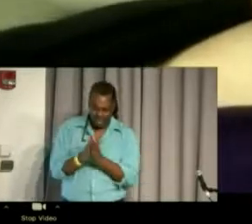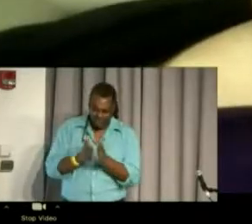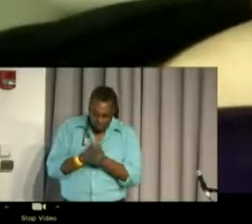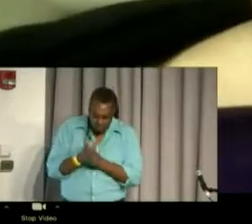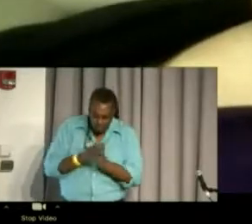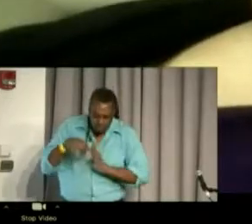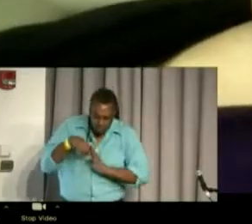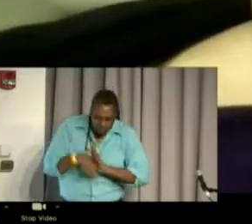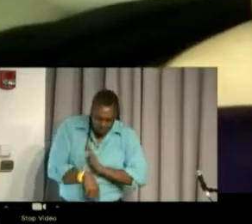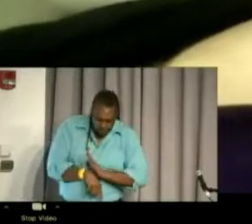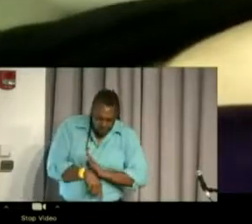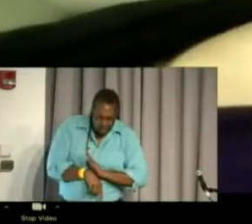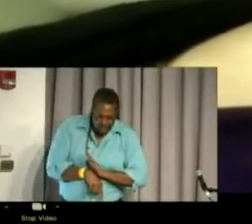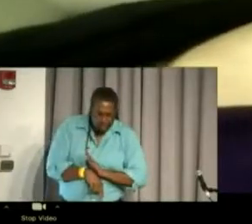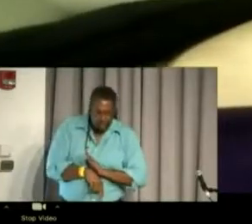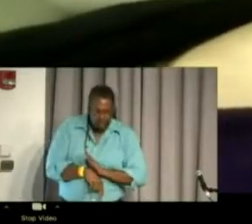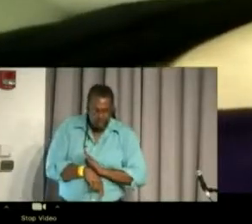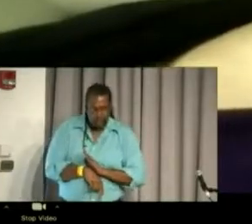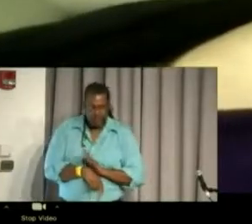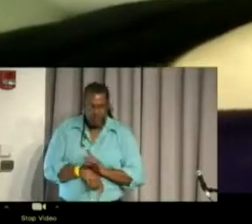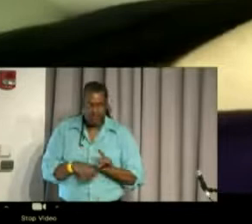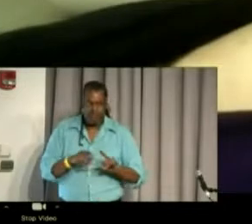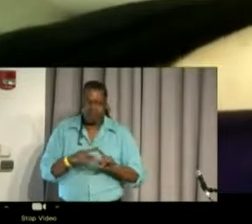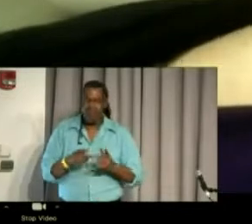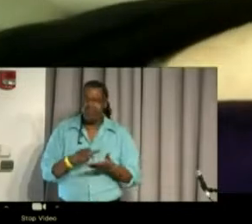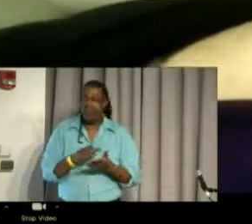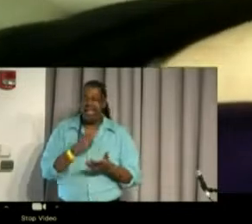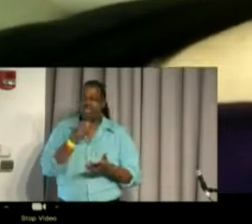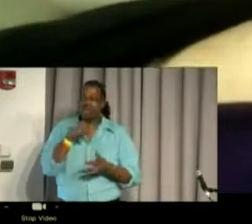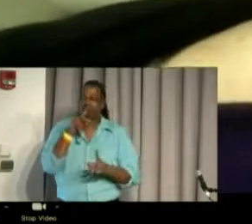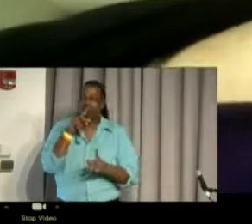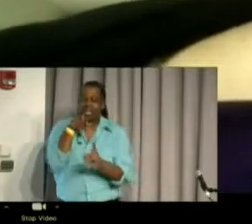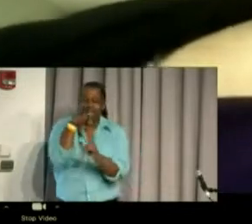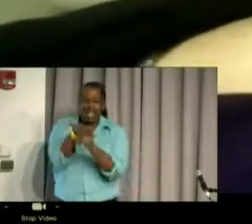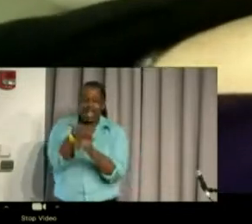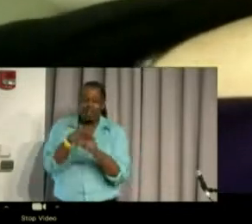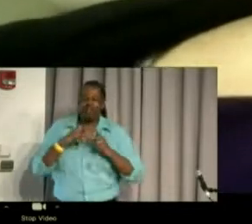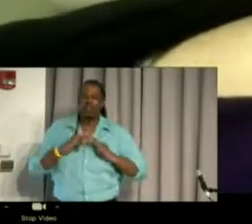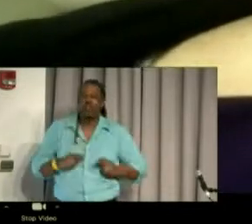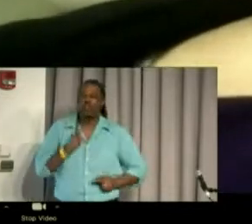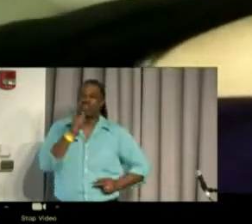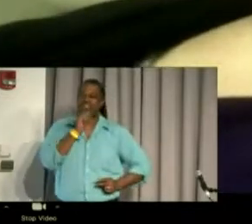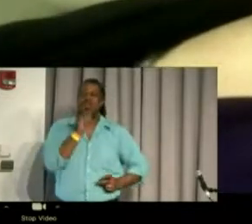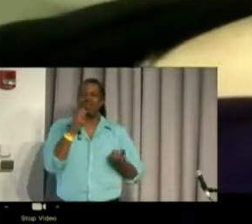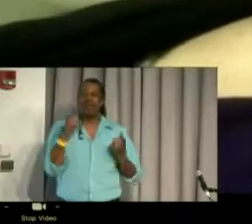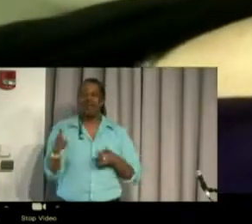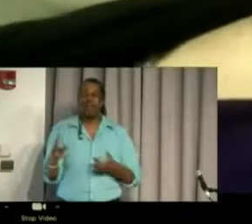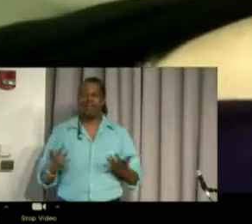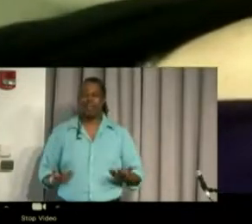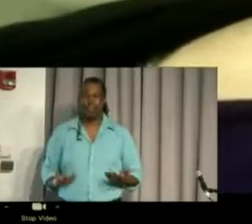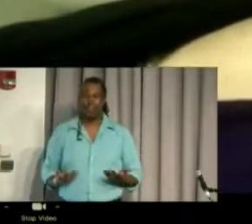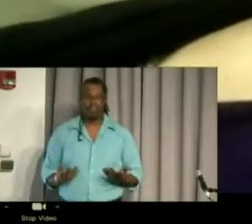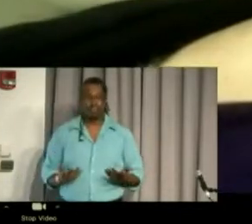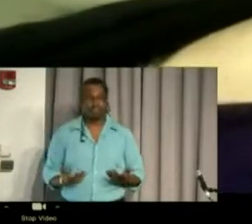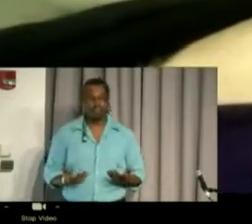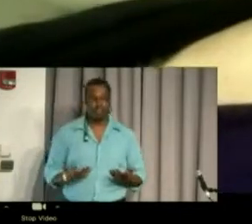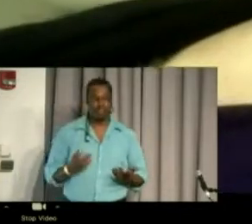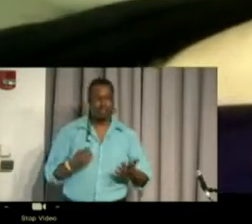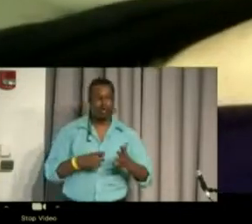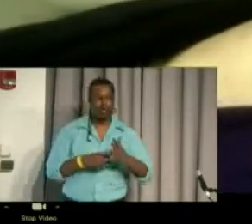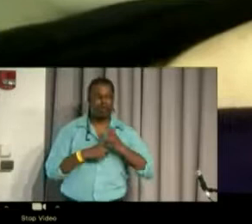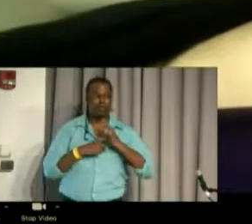and fail to capture the human suffering that goes on. So the demand for